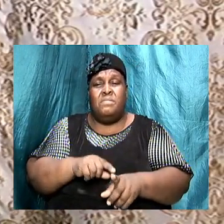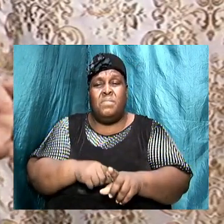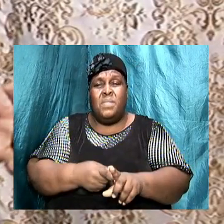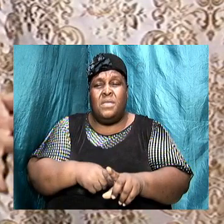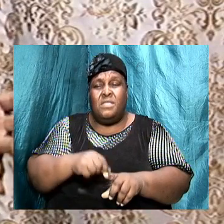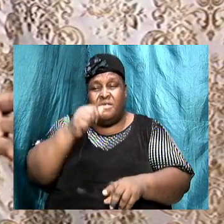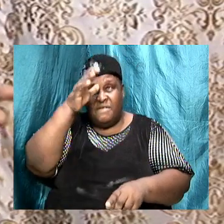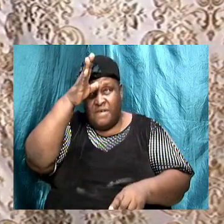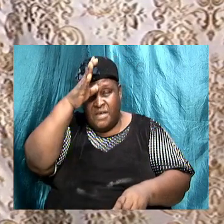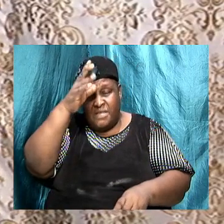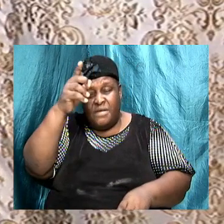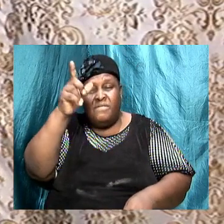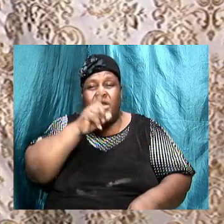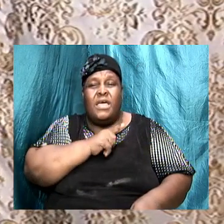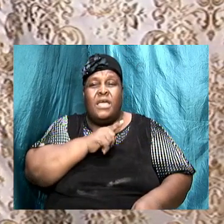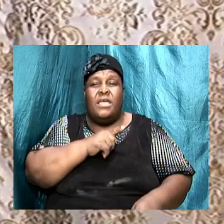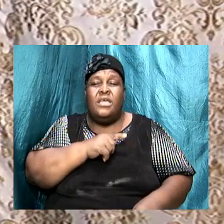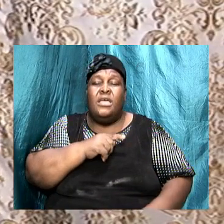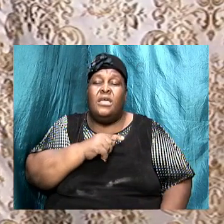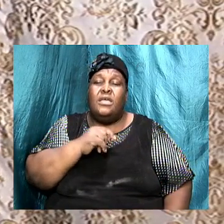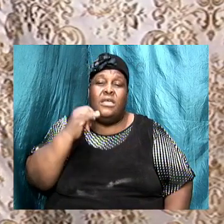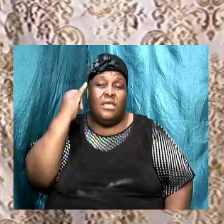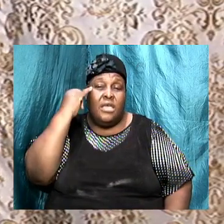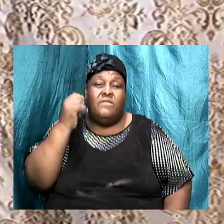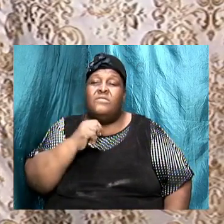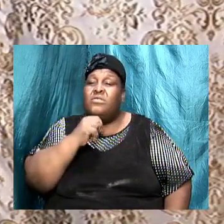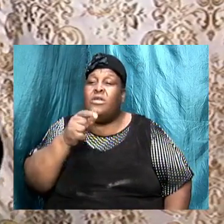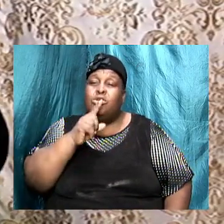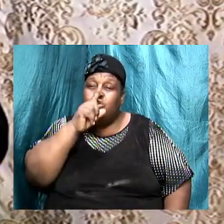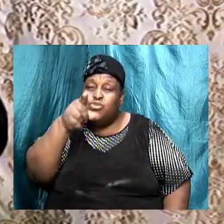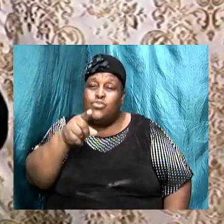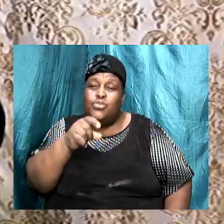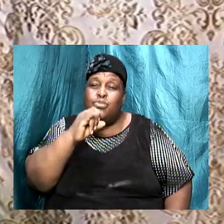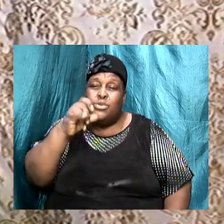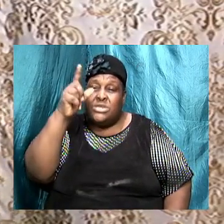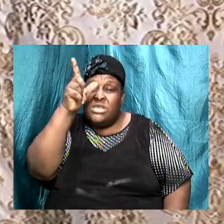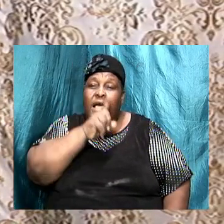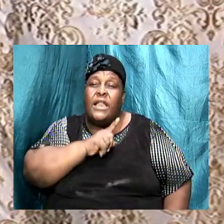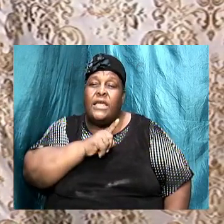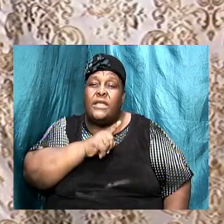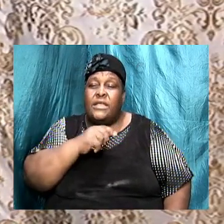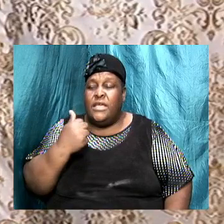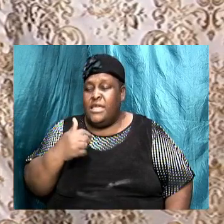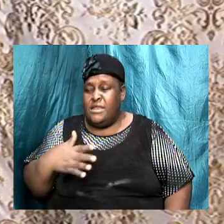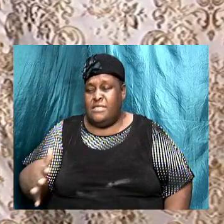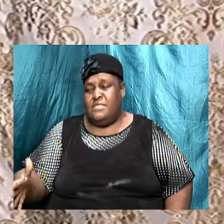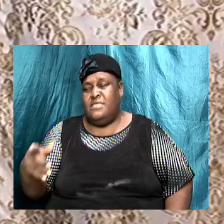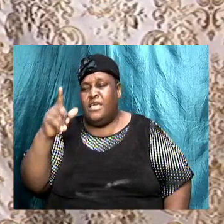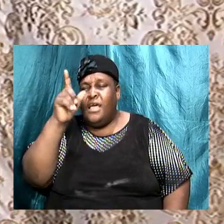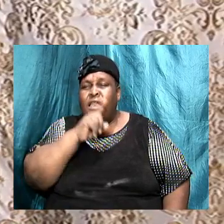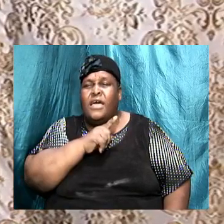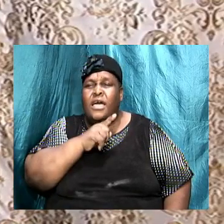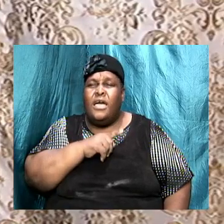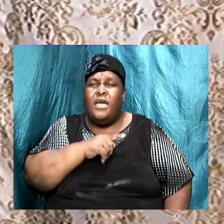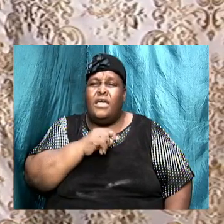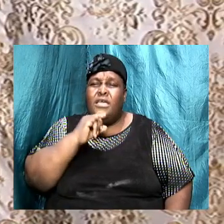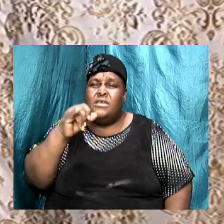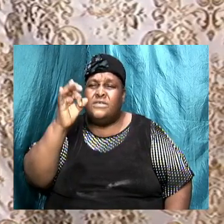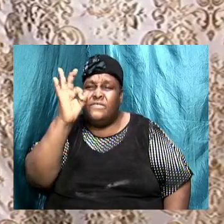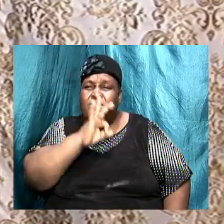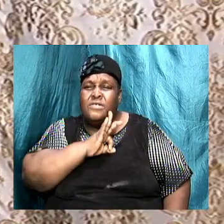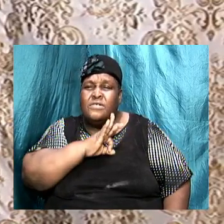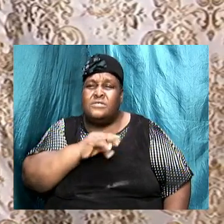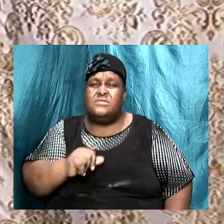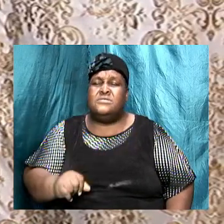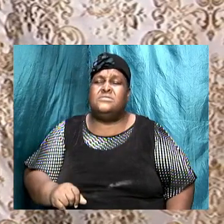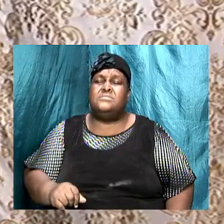it's not true, then it's lie. And anything that is a lie, it is in falsehood.